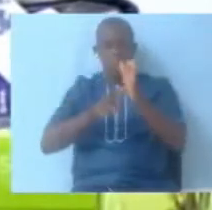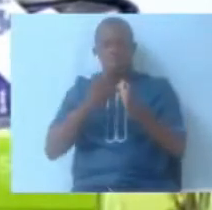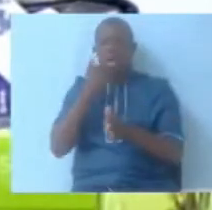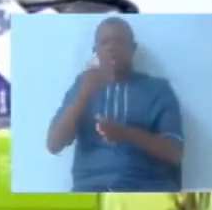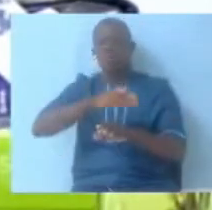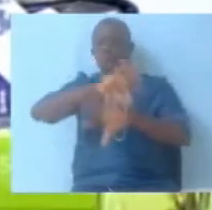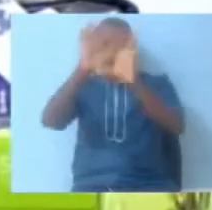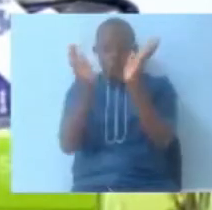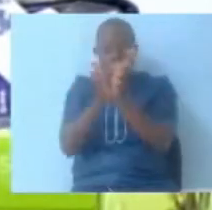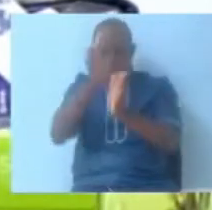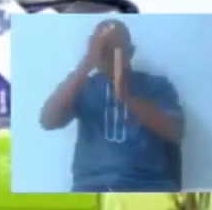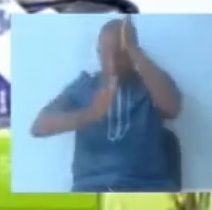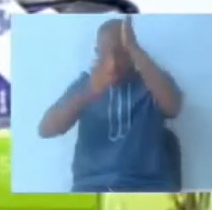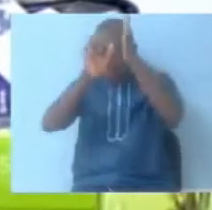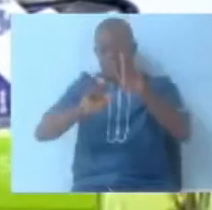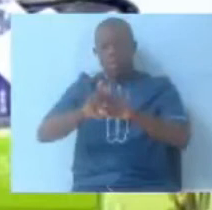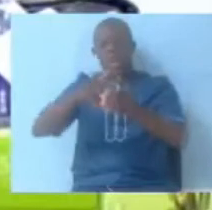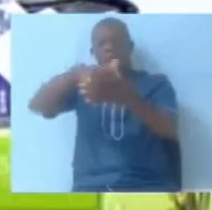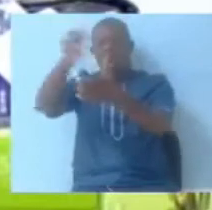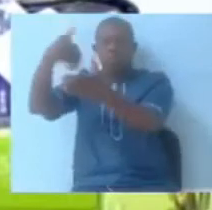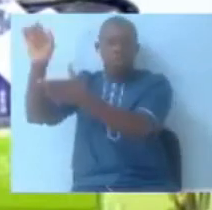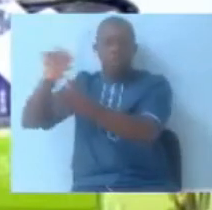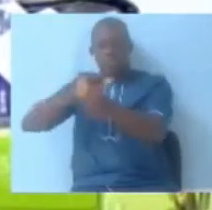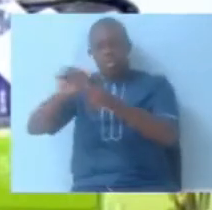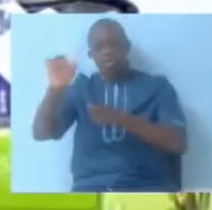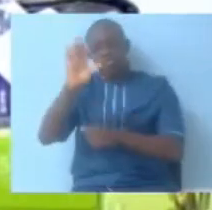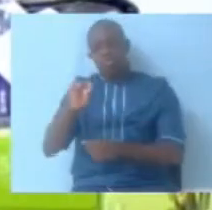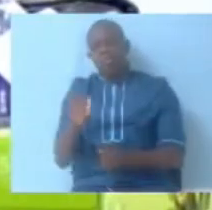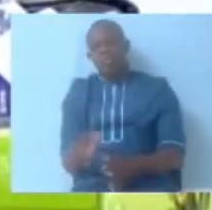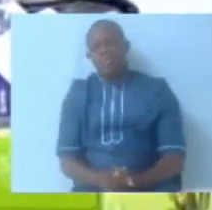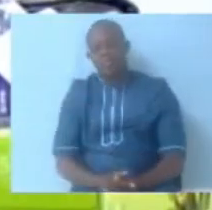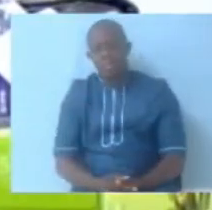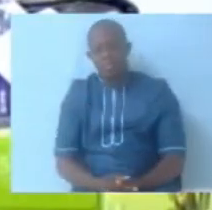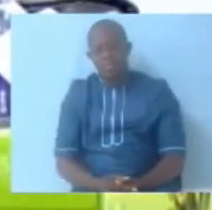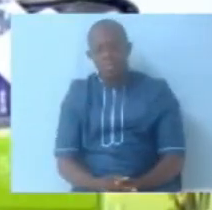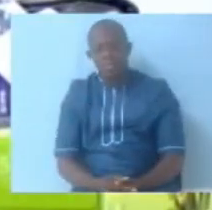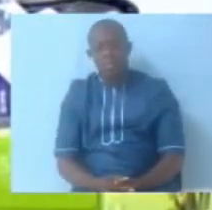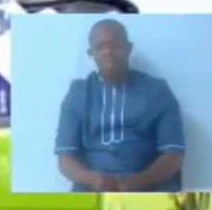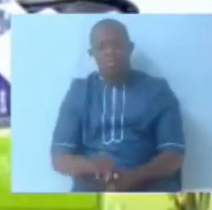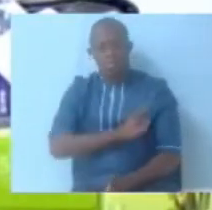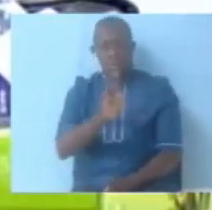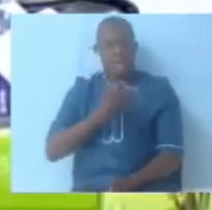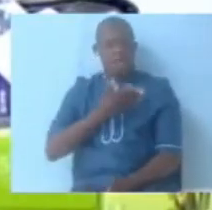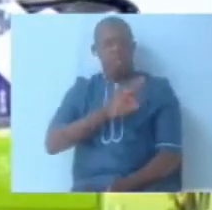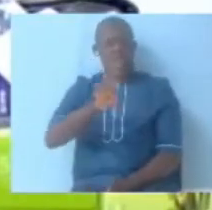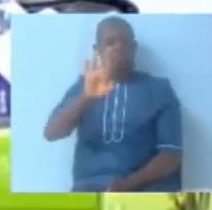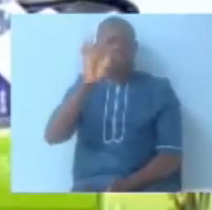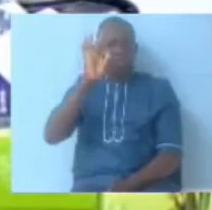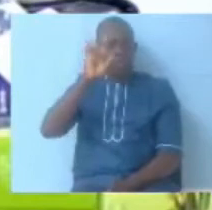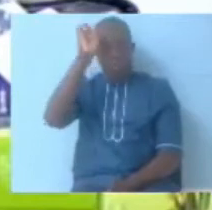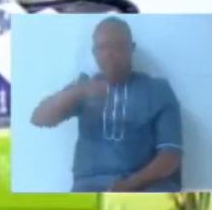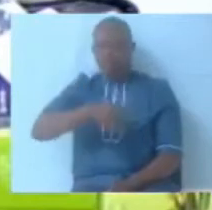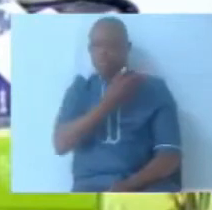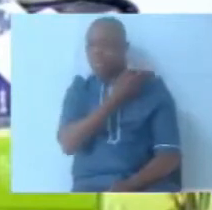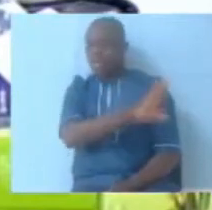bundala ninna o sarto lu mel no ngesa fe nko sojarol be finti banta. They had no choice, they had to leave the courtroom. Imam fere do soto